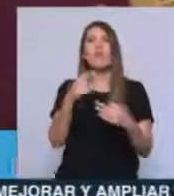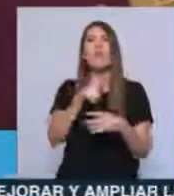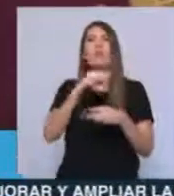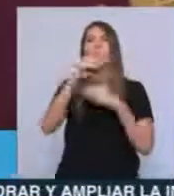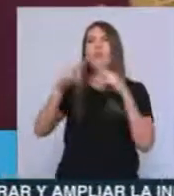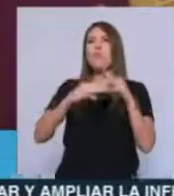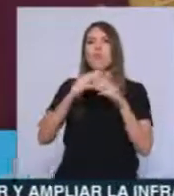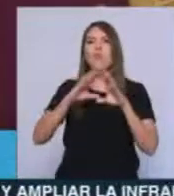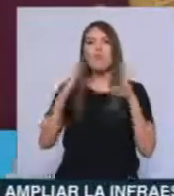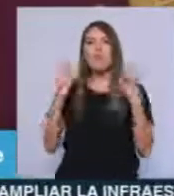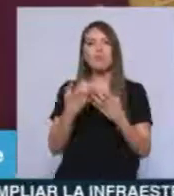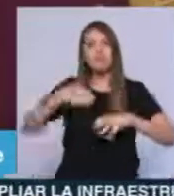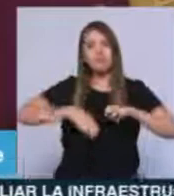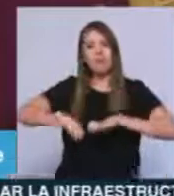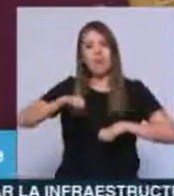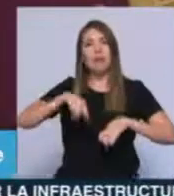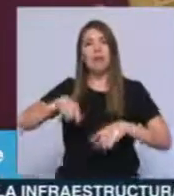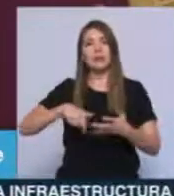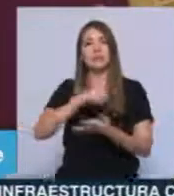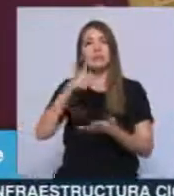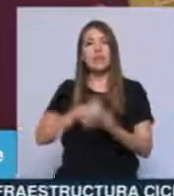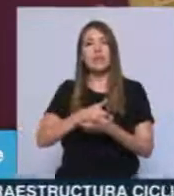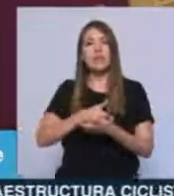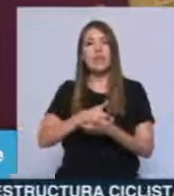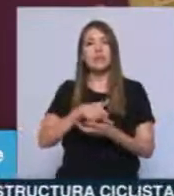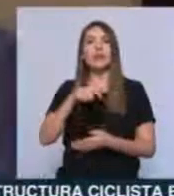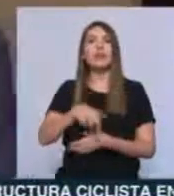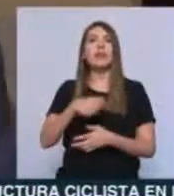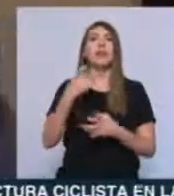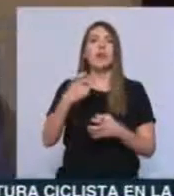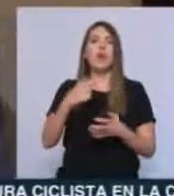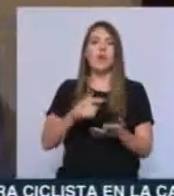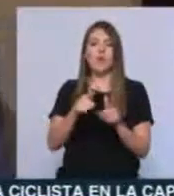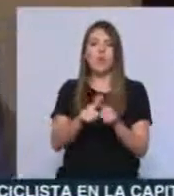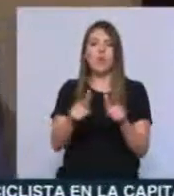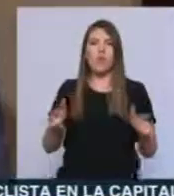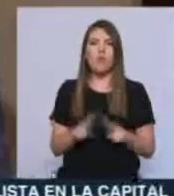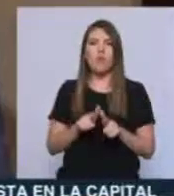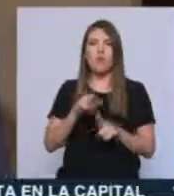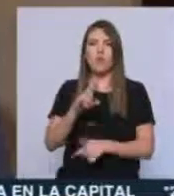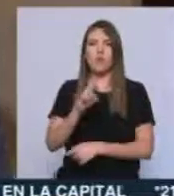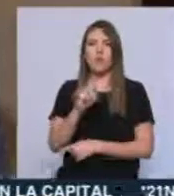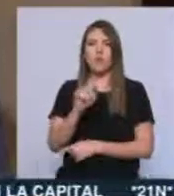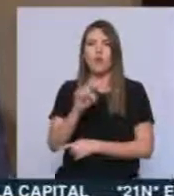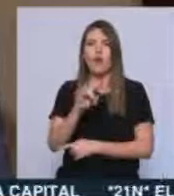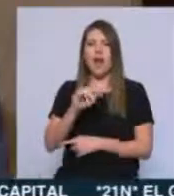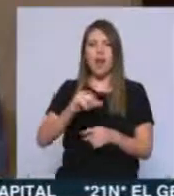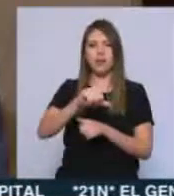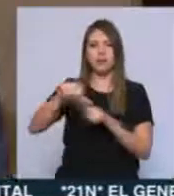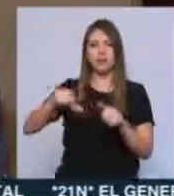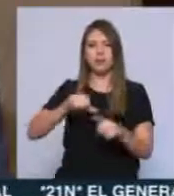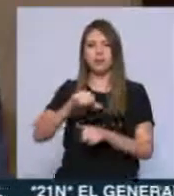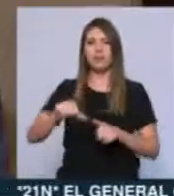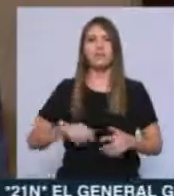world in Mexico City and make sure they understand what Rotary is doing as well. ¿Cómo califica, cómo describe usted